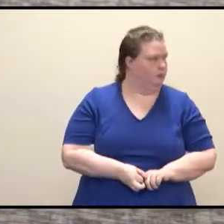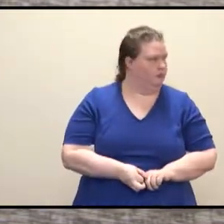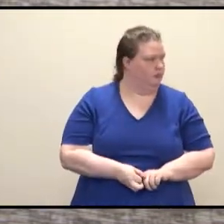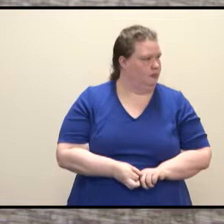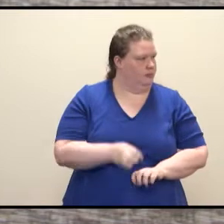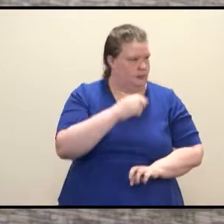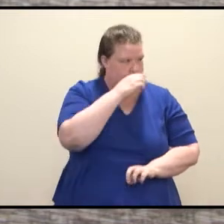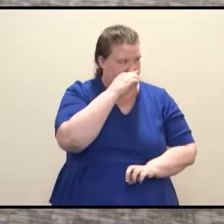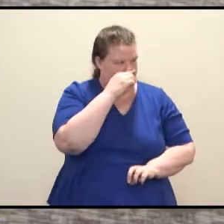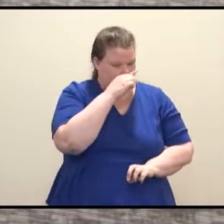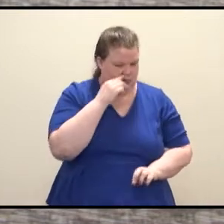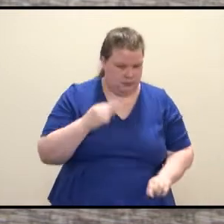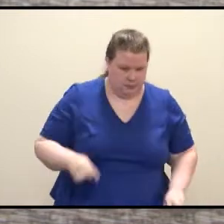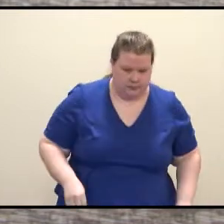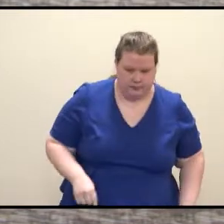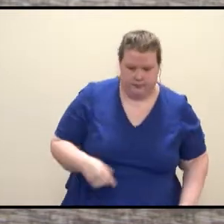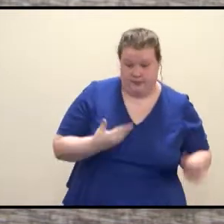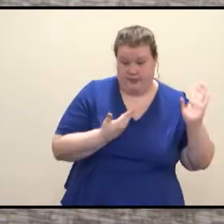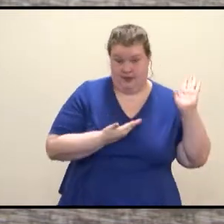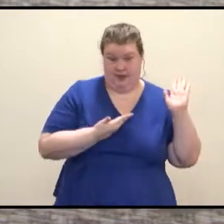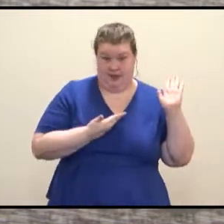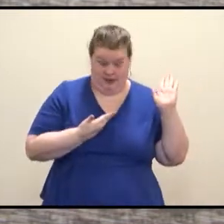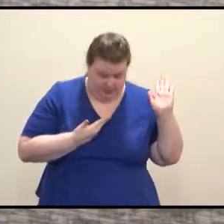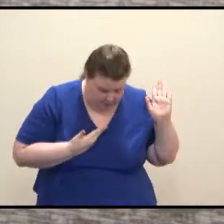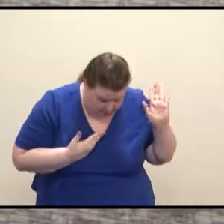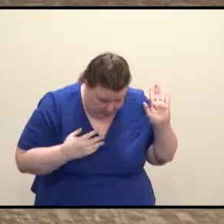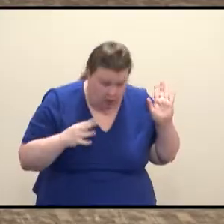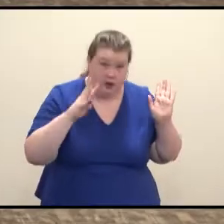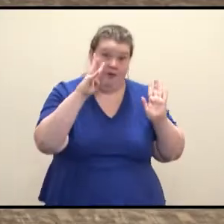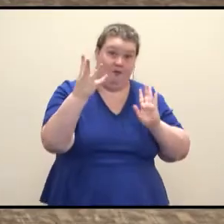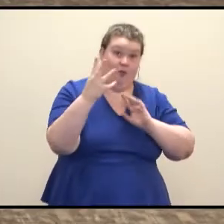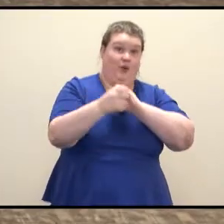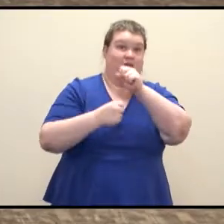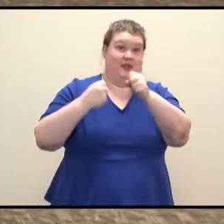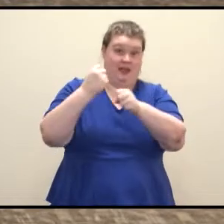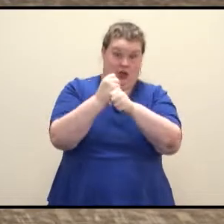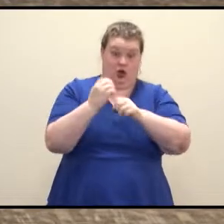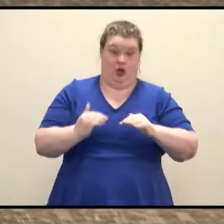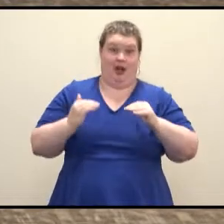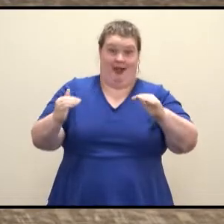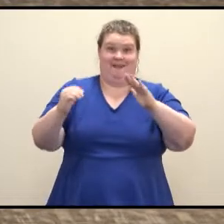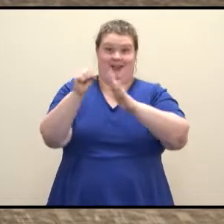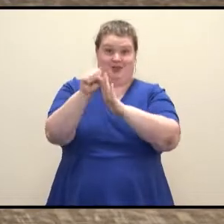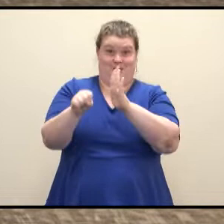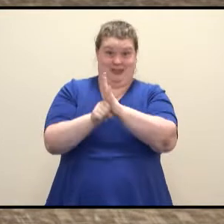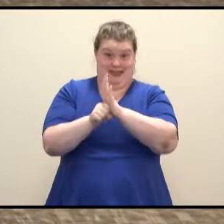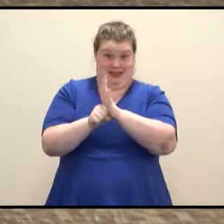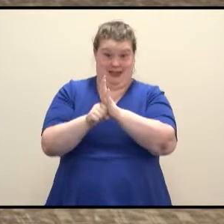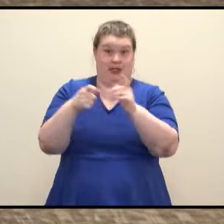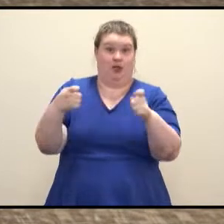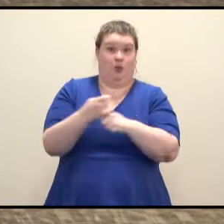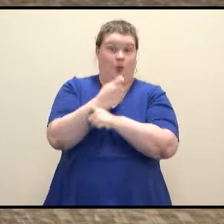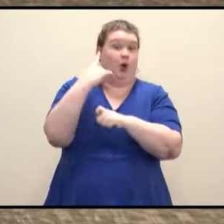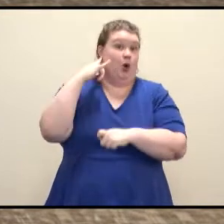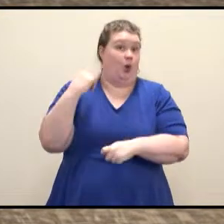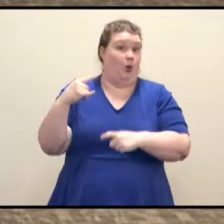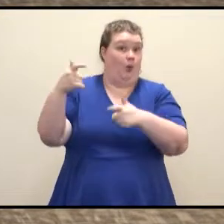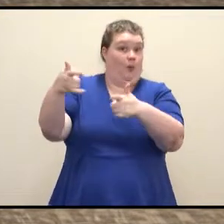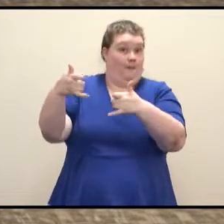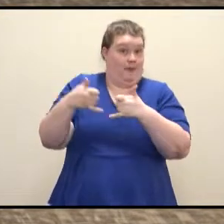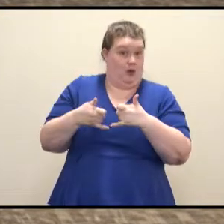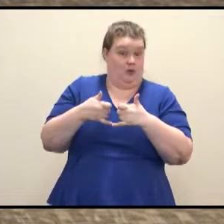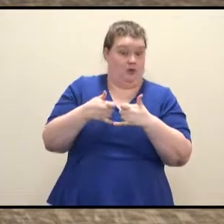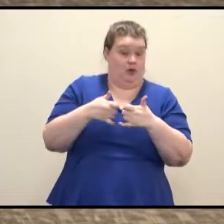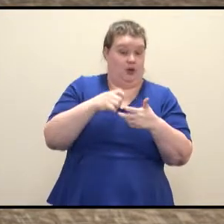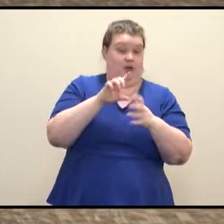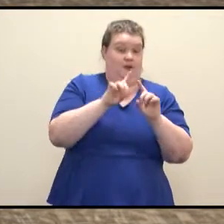Xander Lim also advanced to state, making this his 4th consecutive year to advance to state. He won gold medals in Division I, II, and III for 3